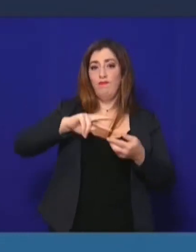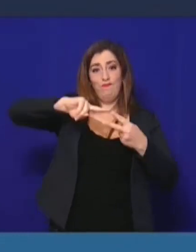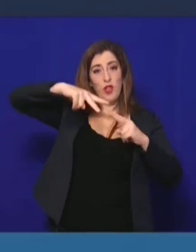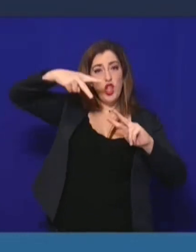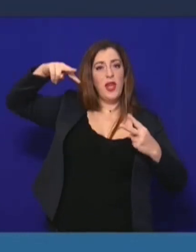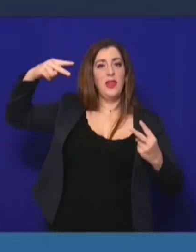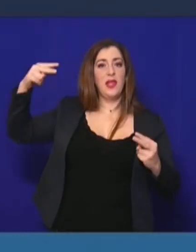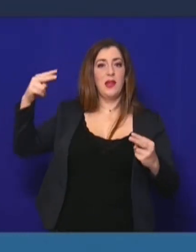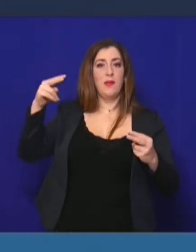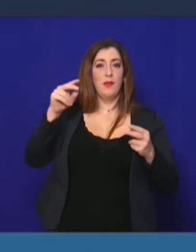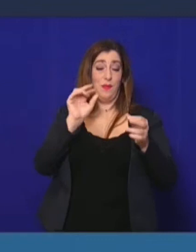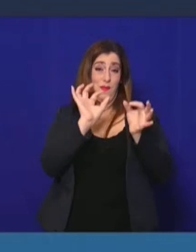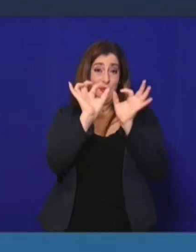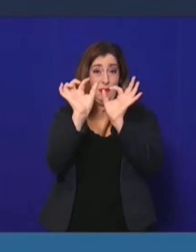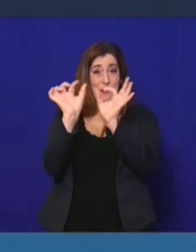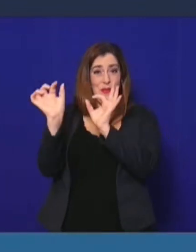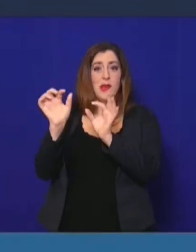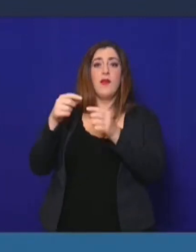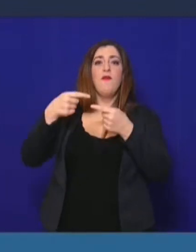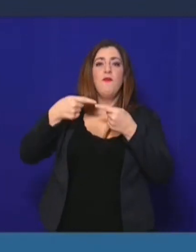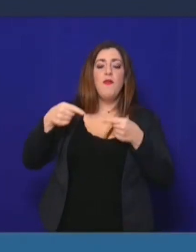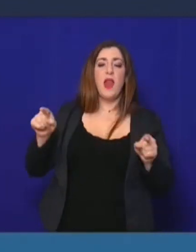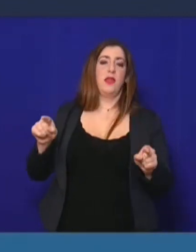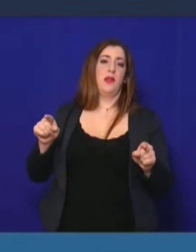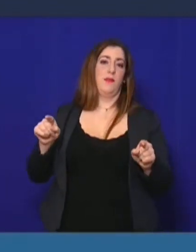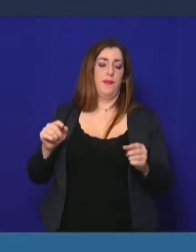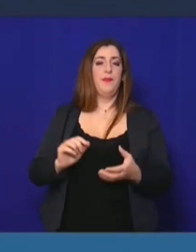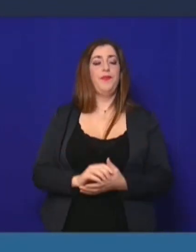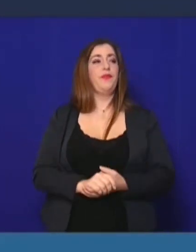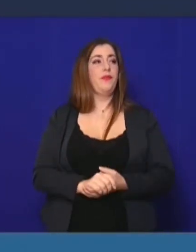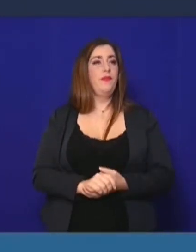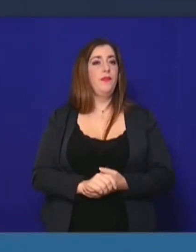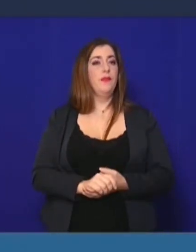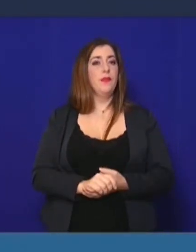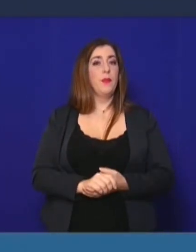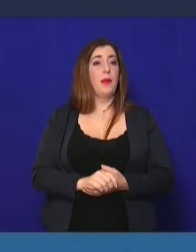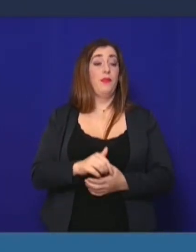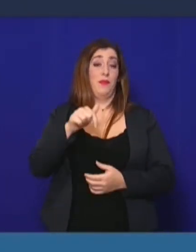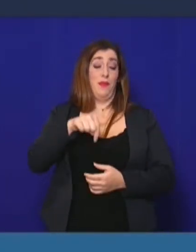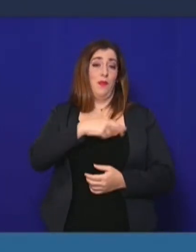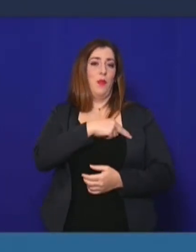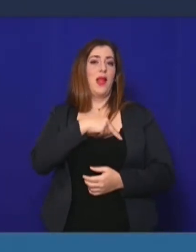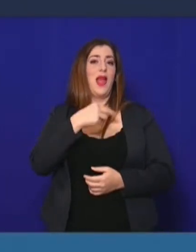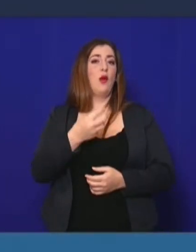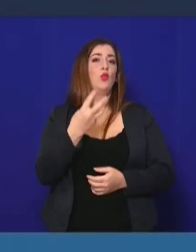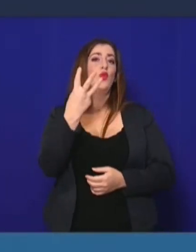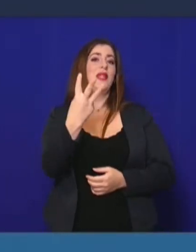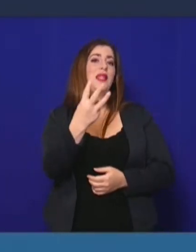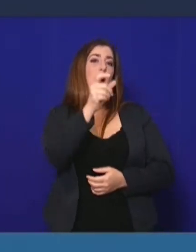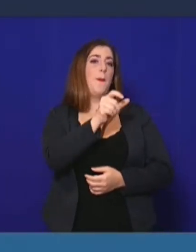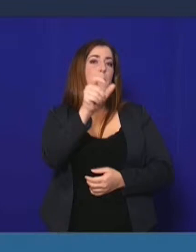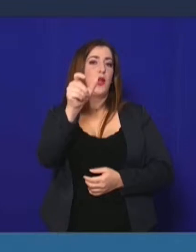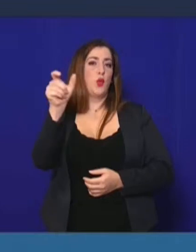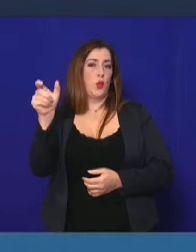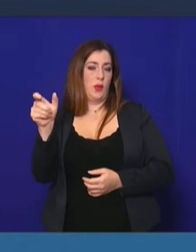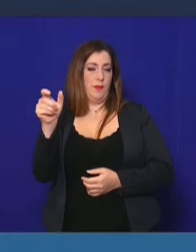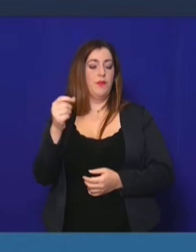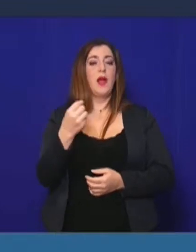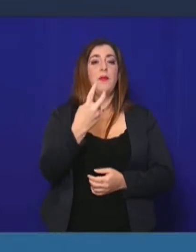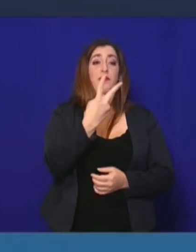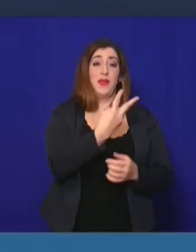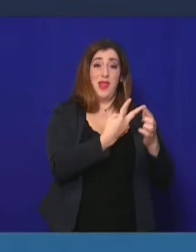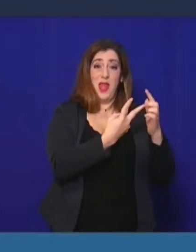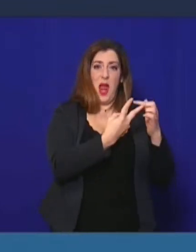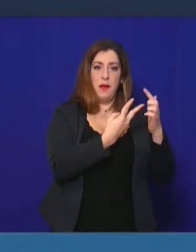huwa tal-Ingilterra. Għanna 2 minn dawn it-3 każijiet li kienu barranin li kienu ġew